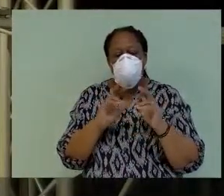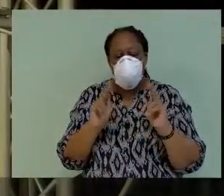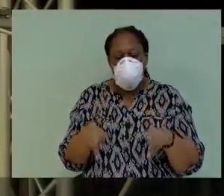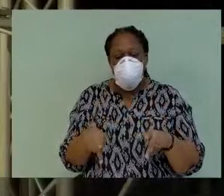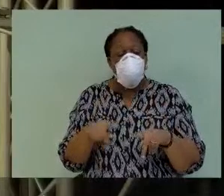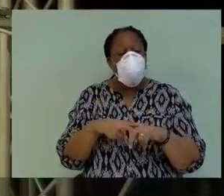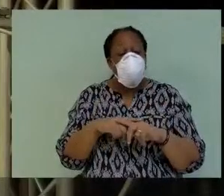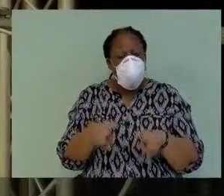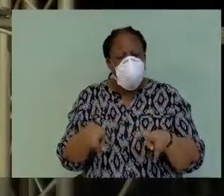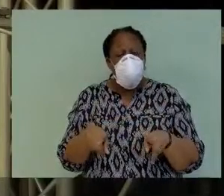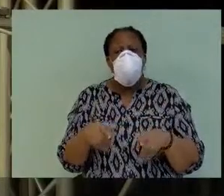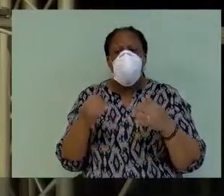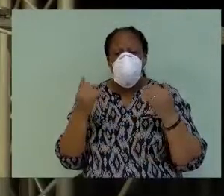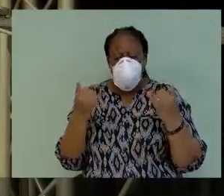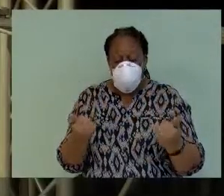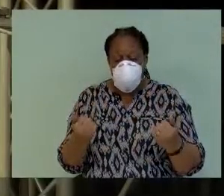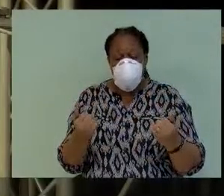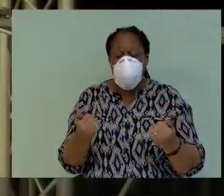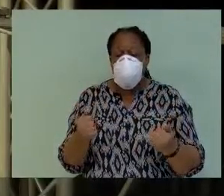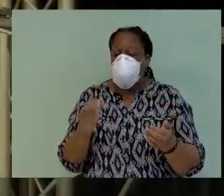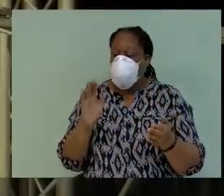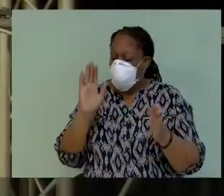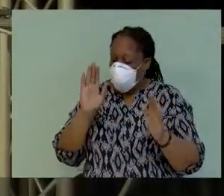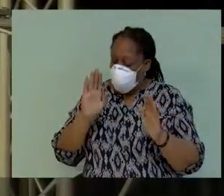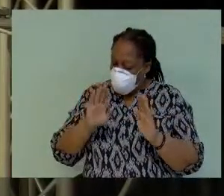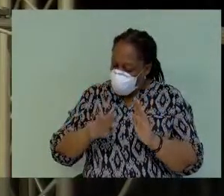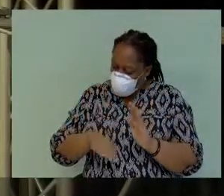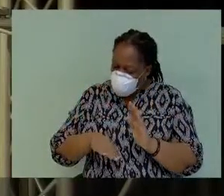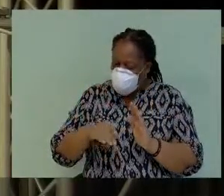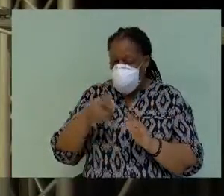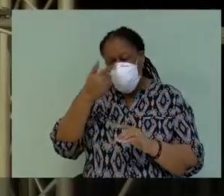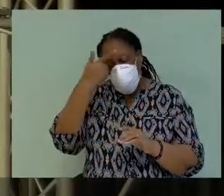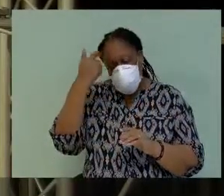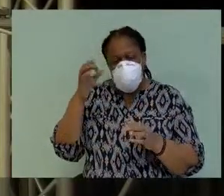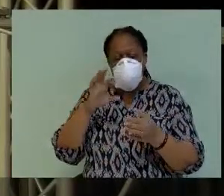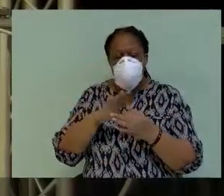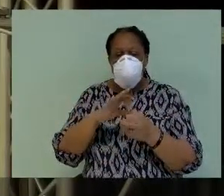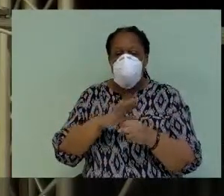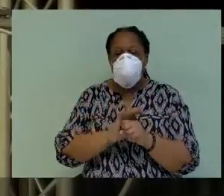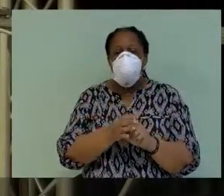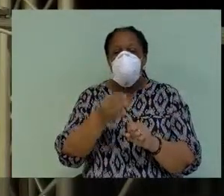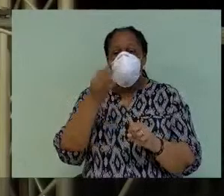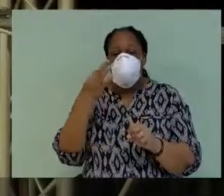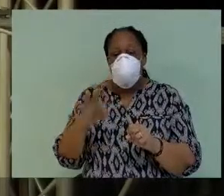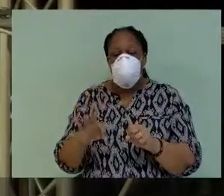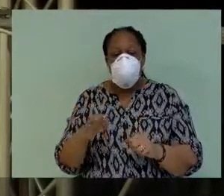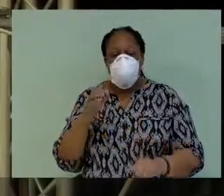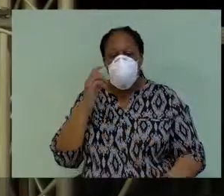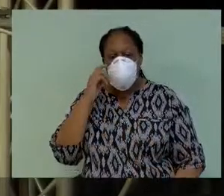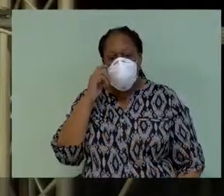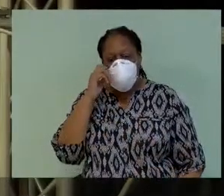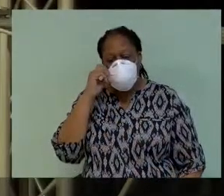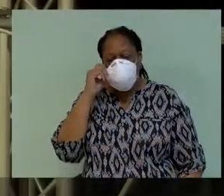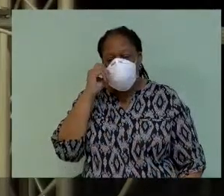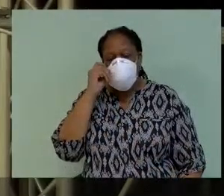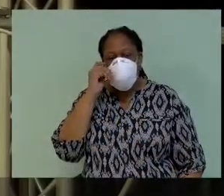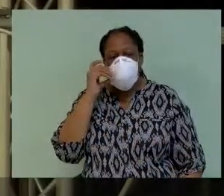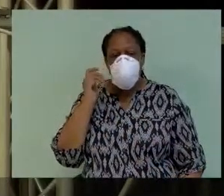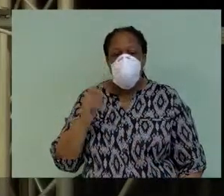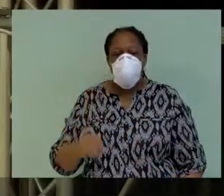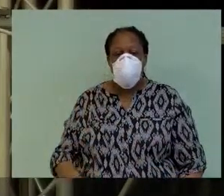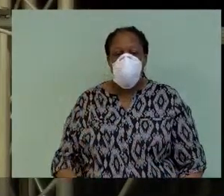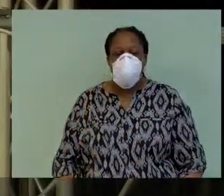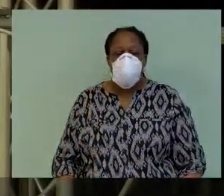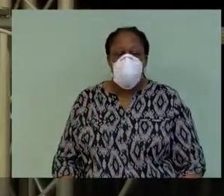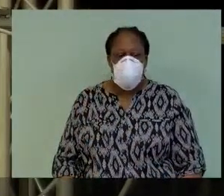particular number is now reduced under the emergency regulations, and you are required to comply with the